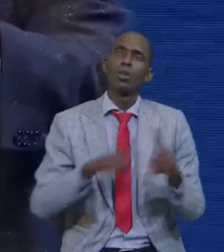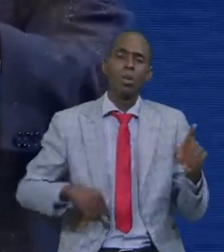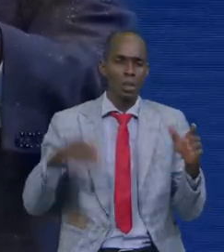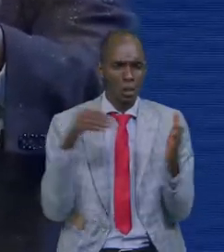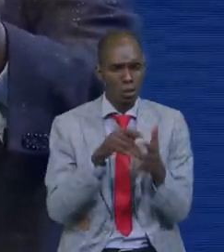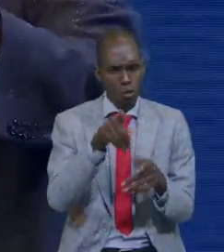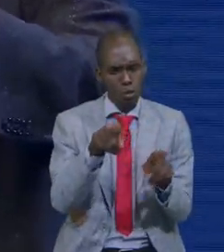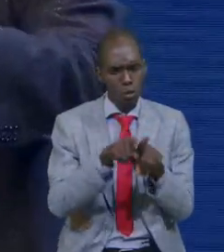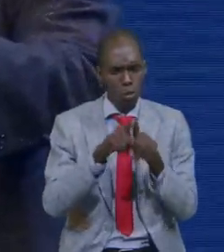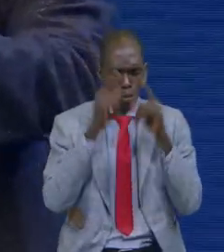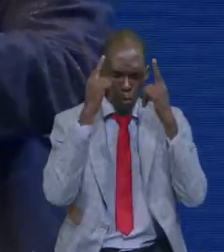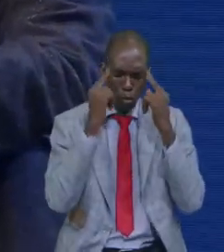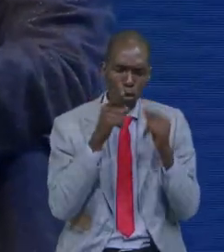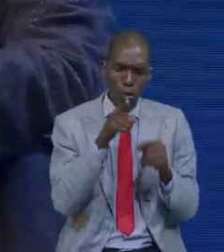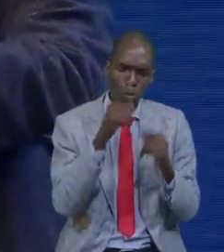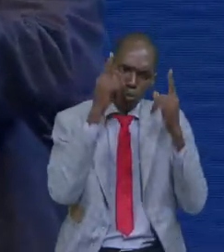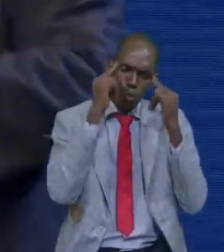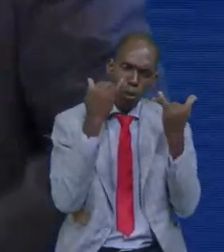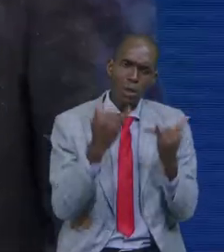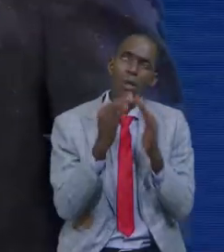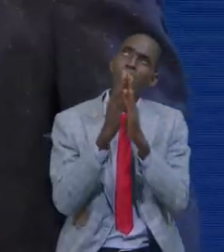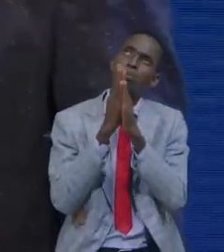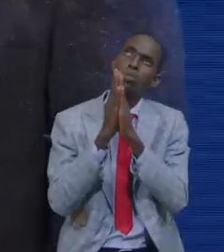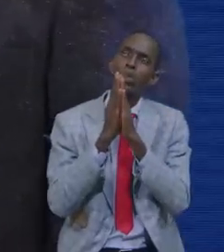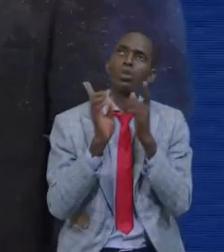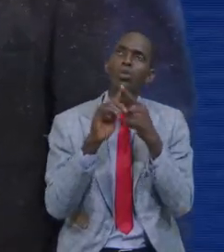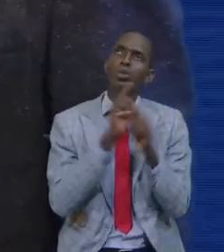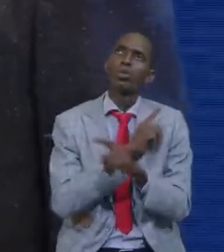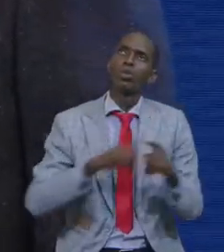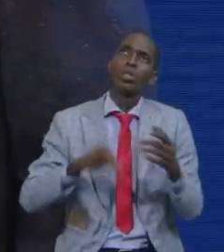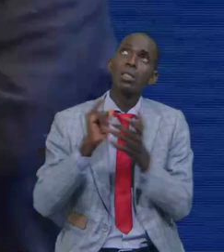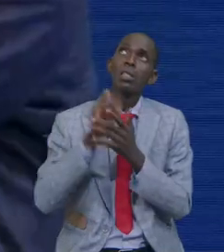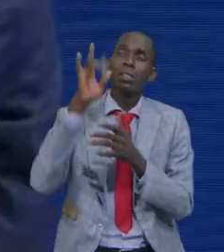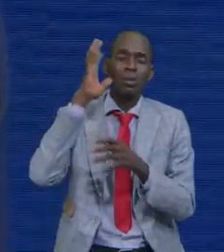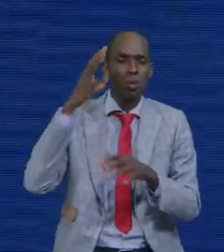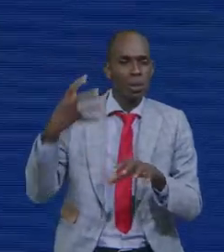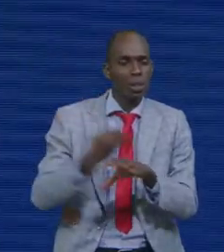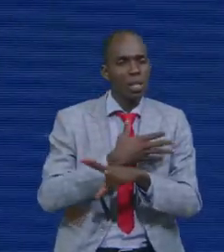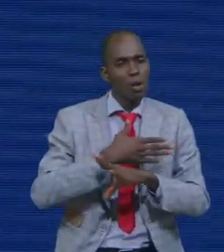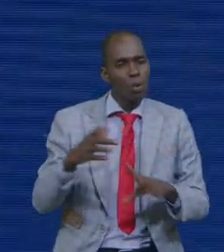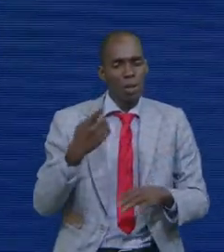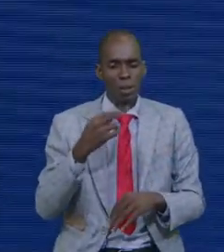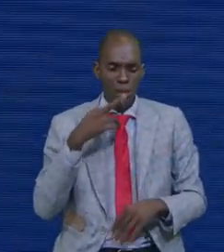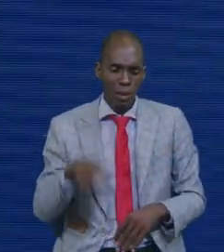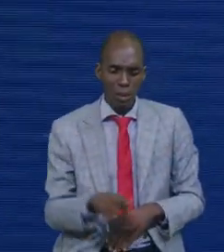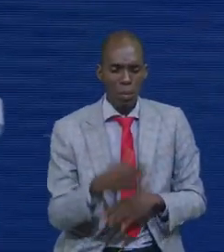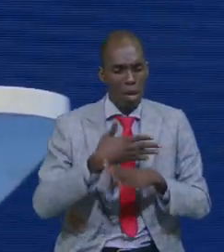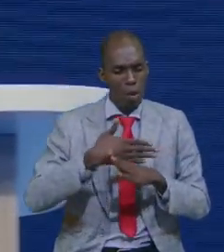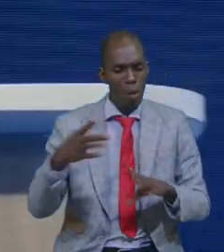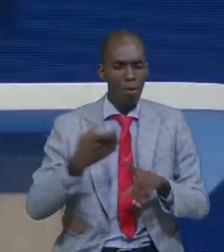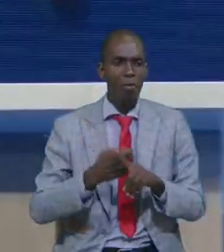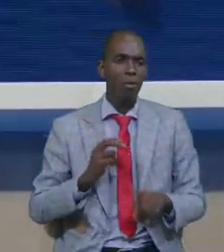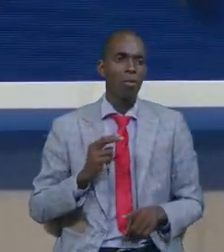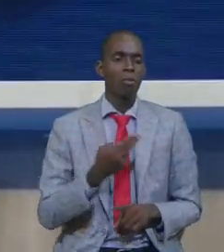that he take away the serpents from us. Pray unto the Lord. You know,